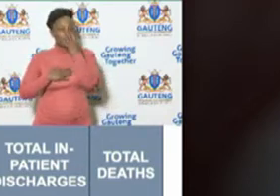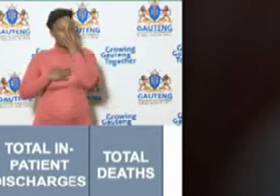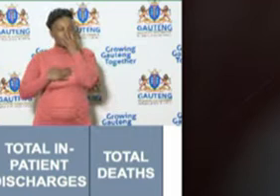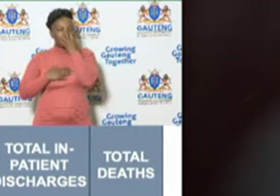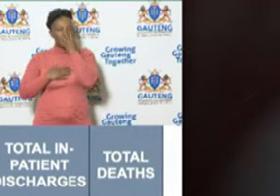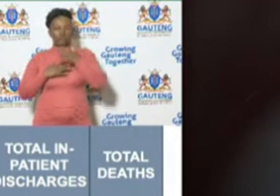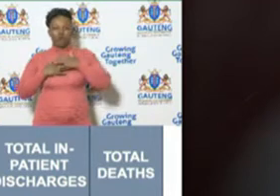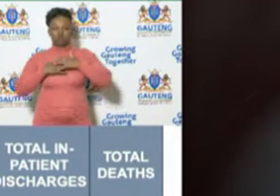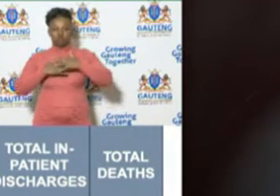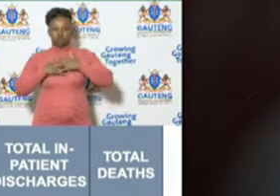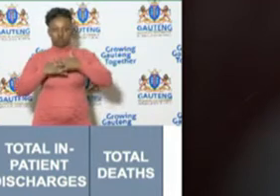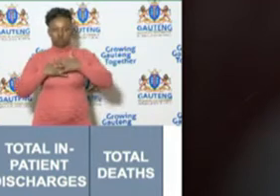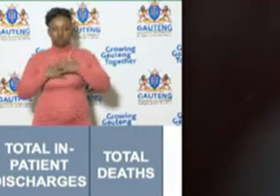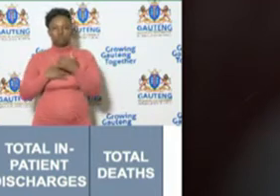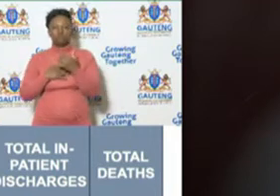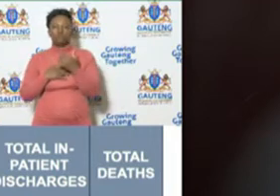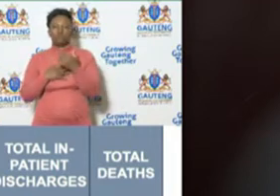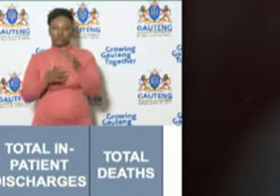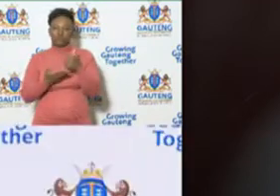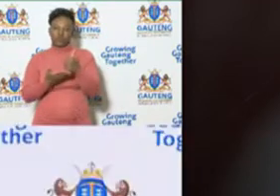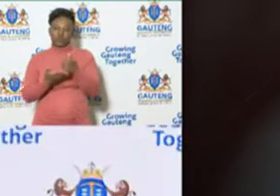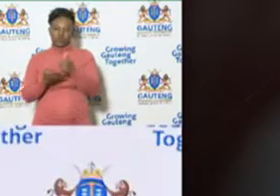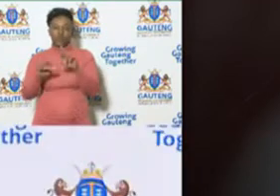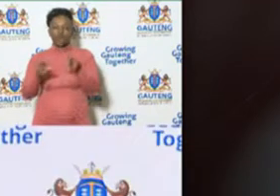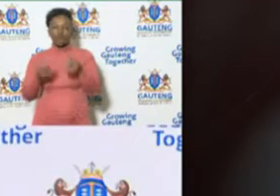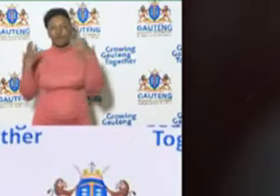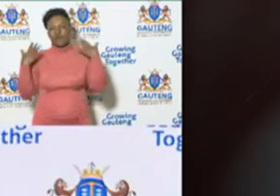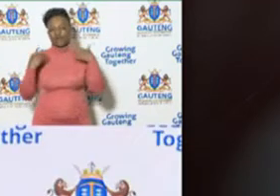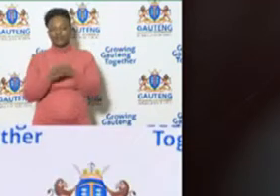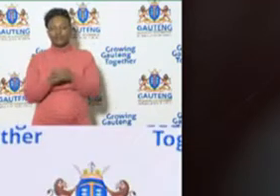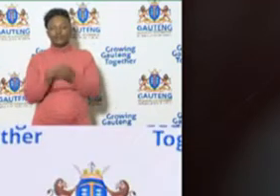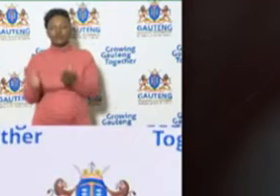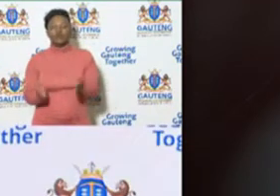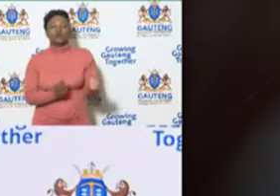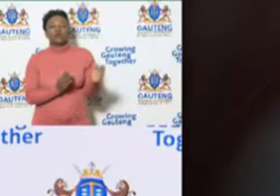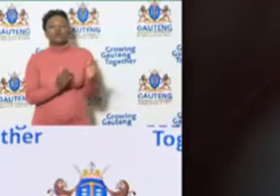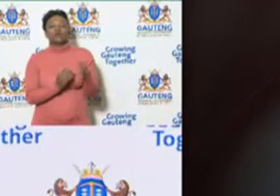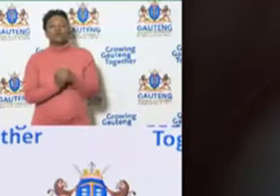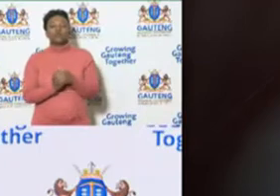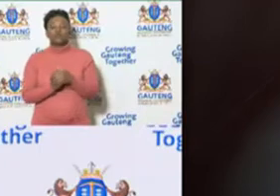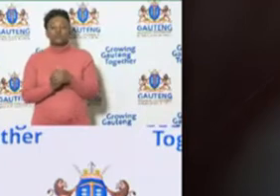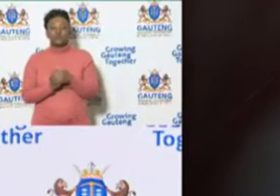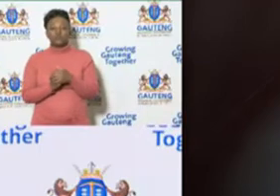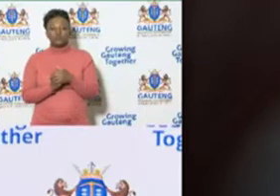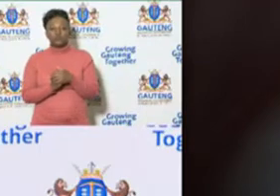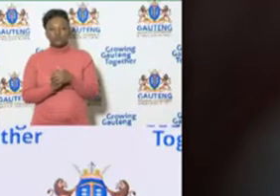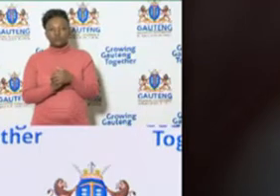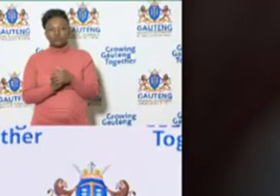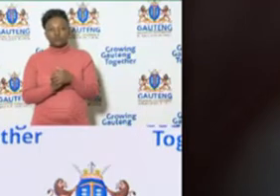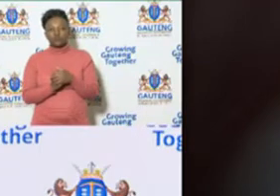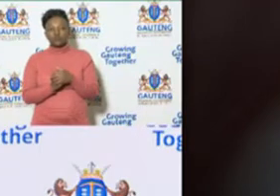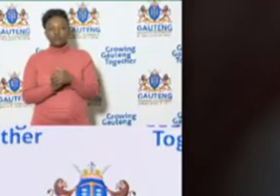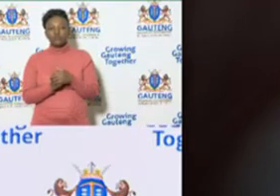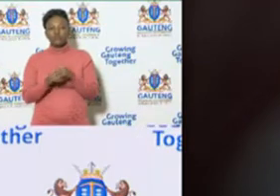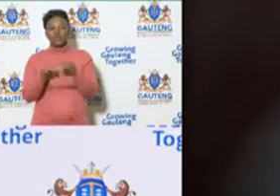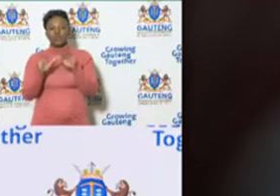air. So, on average, the number of people, every 7 days